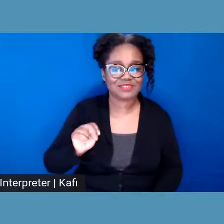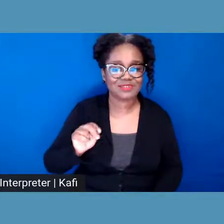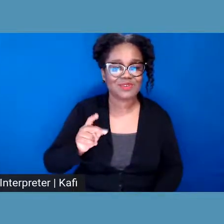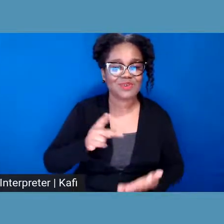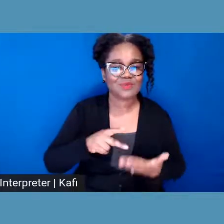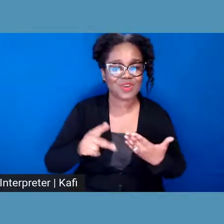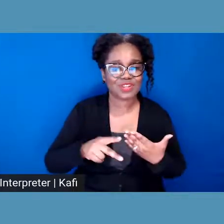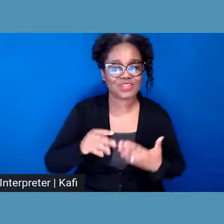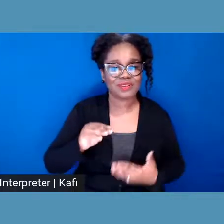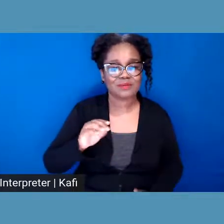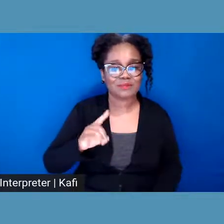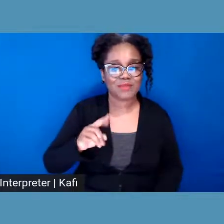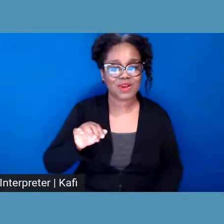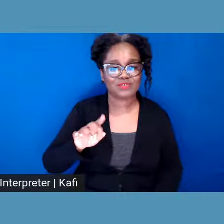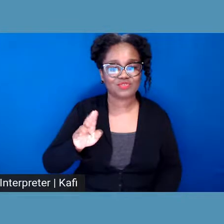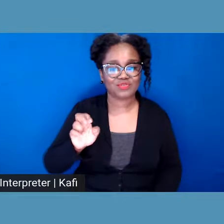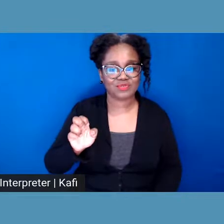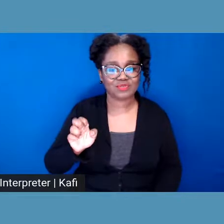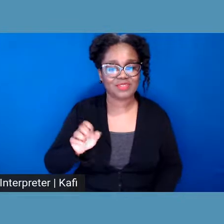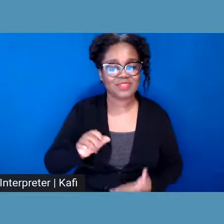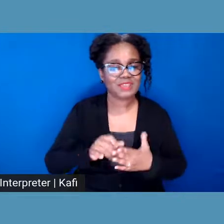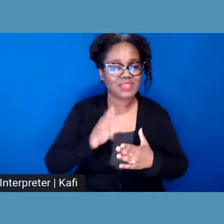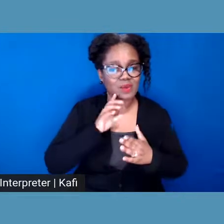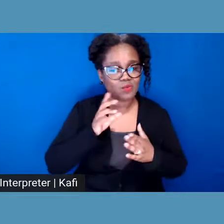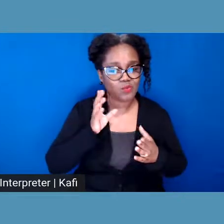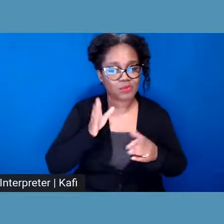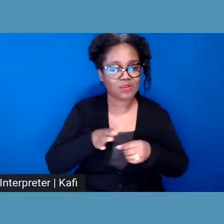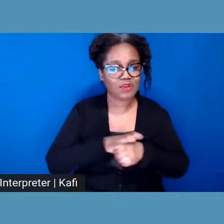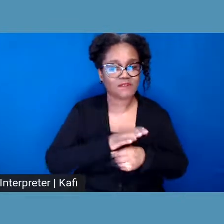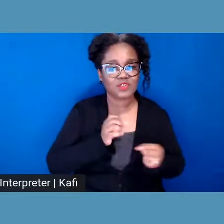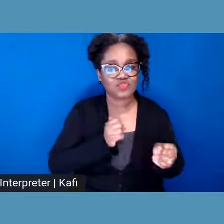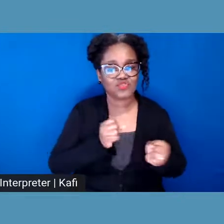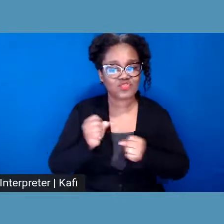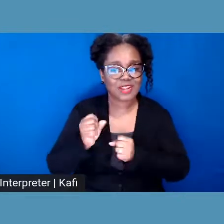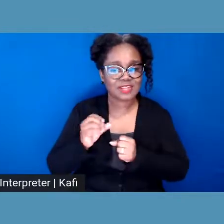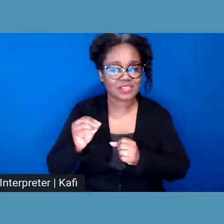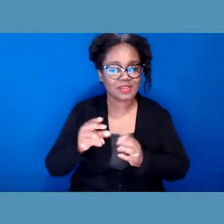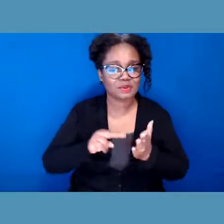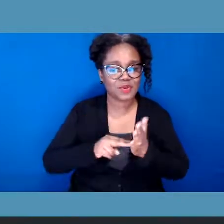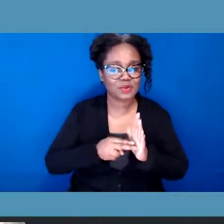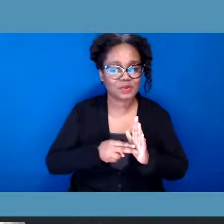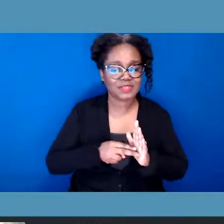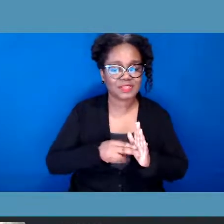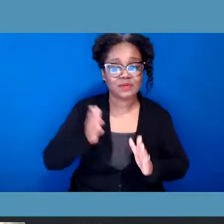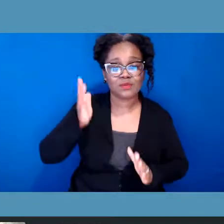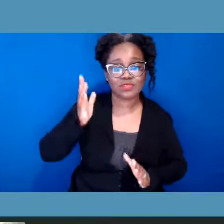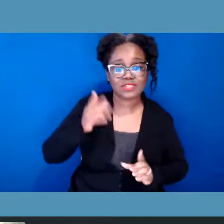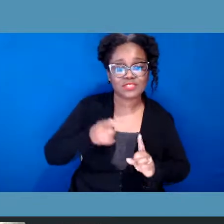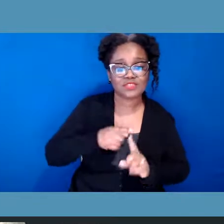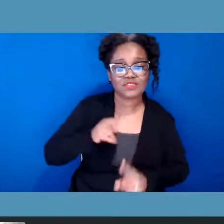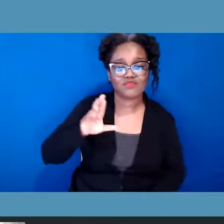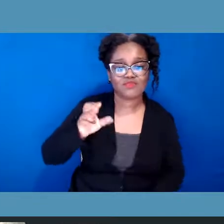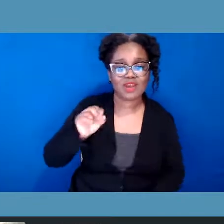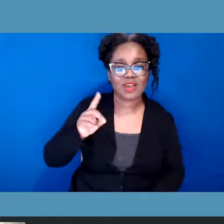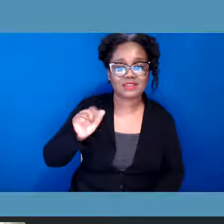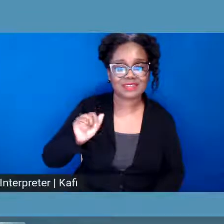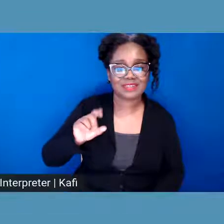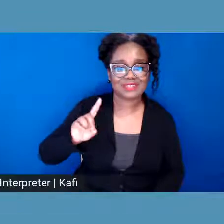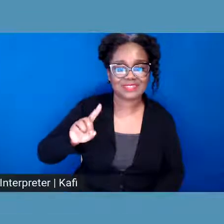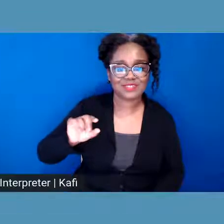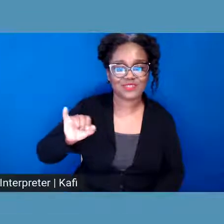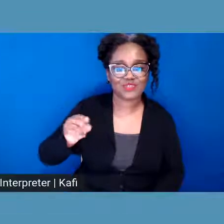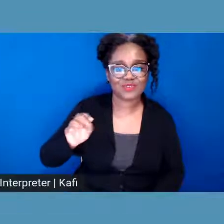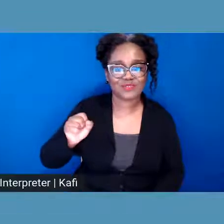and purpose, and our presenter will be Dr. Rhonda D. Jones of the University of North Carolina at Greensboro. Thank you all